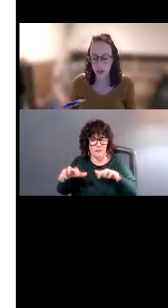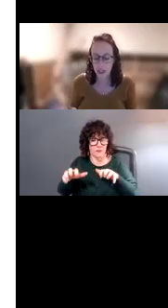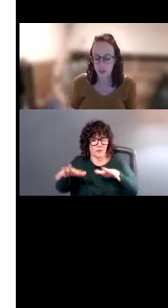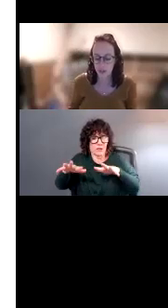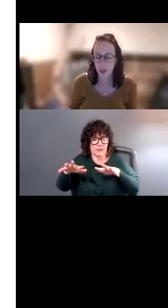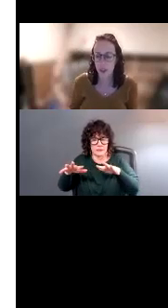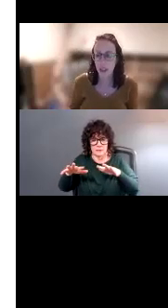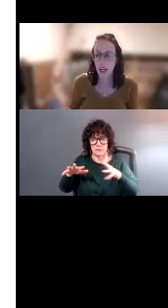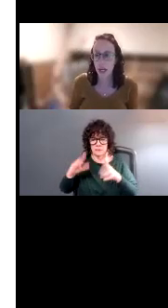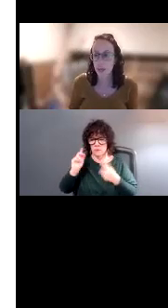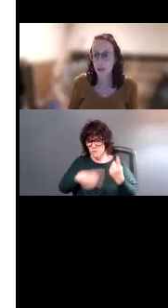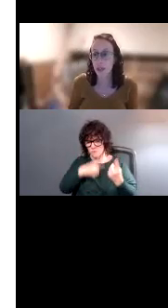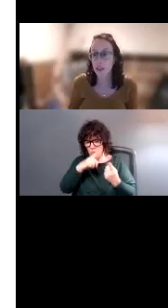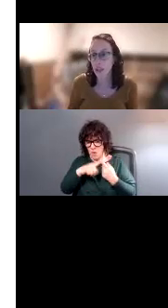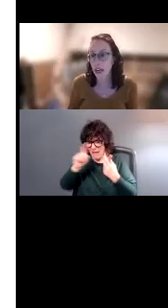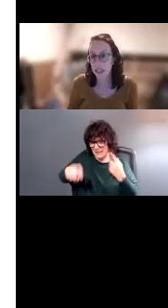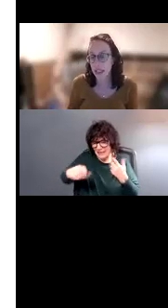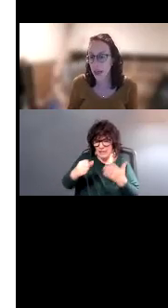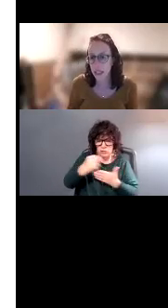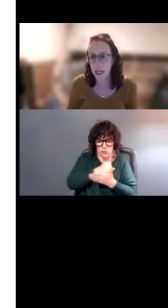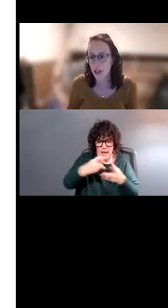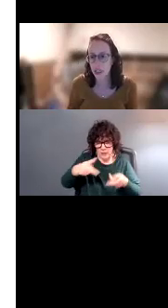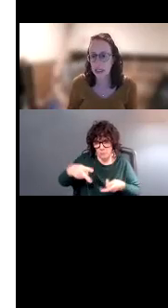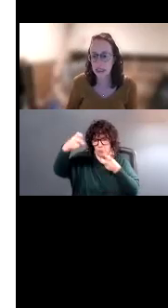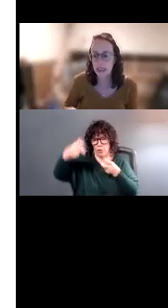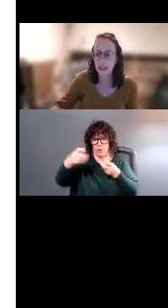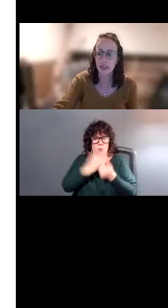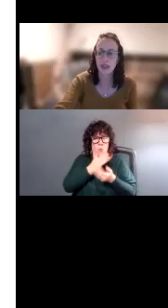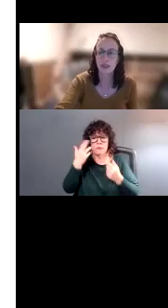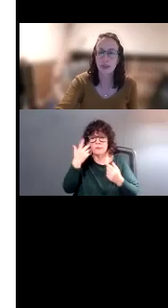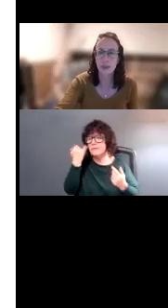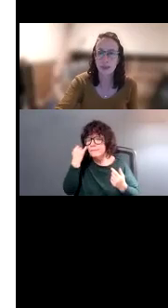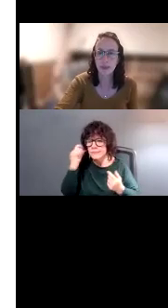or you need it for rental housing applications.